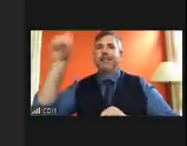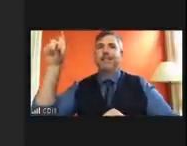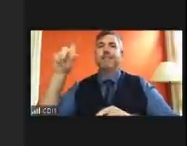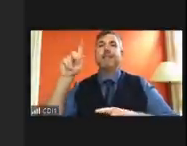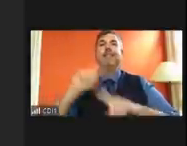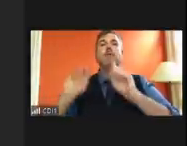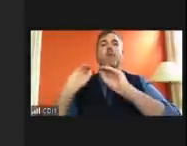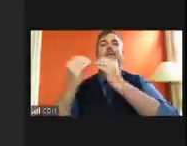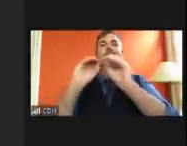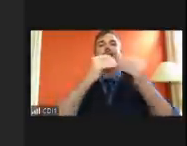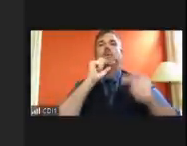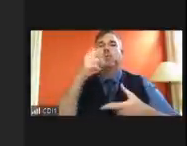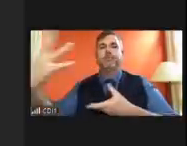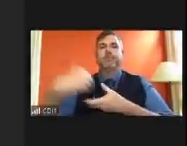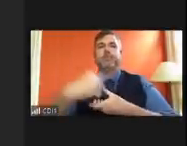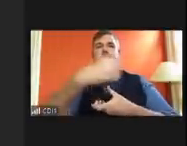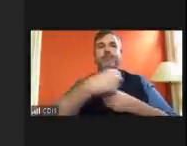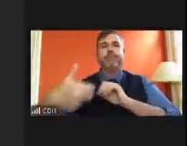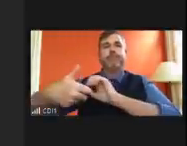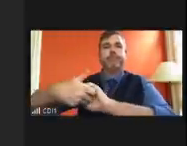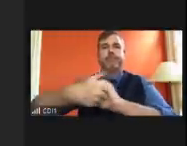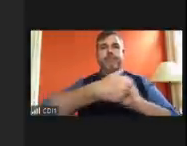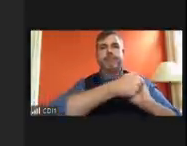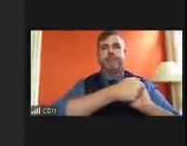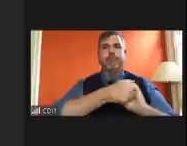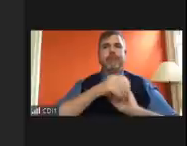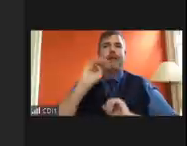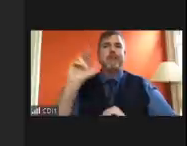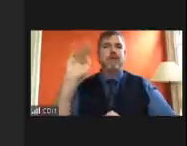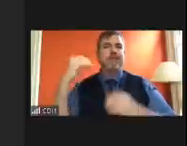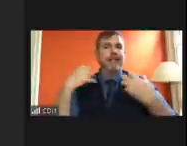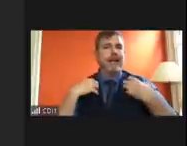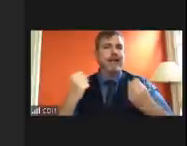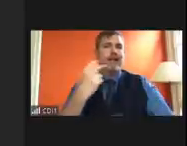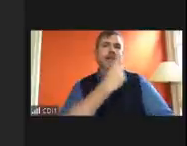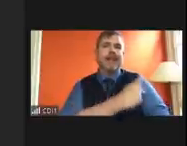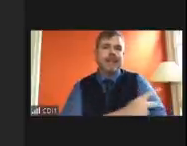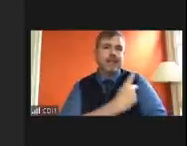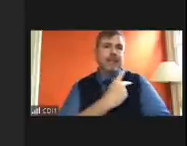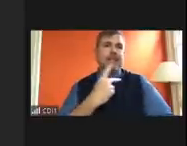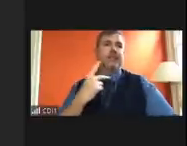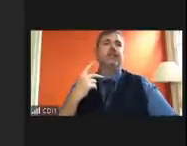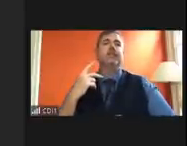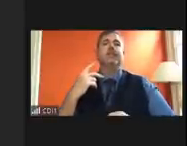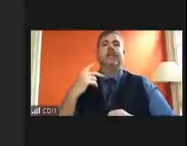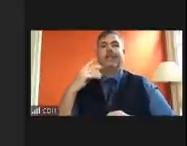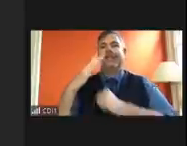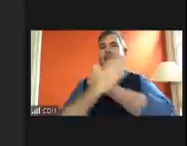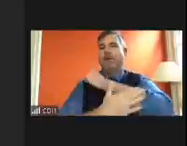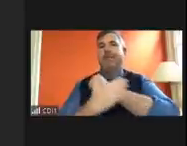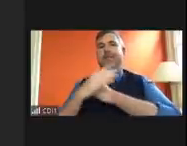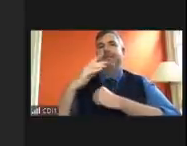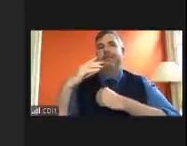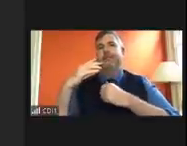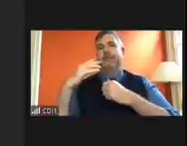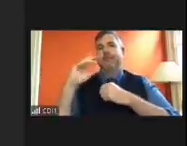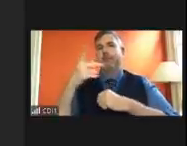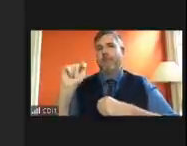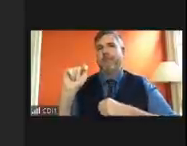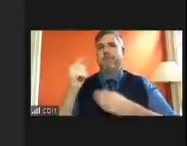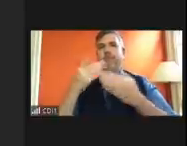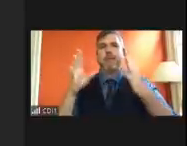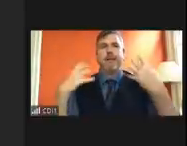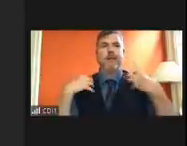Permanente, and the county Department of Public Health. And this was us joining forces